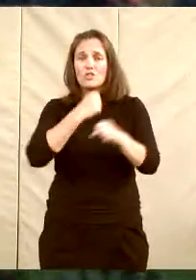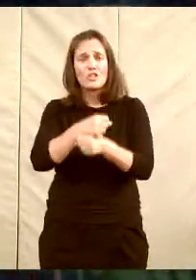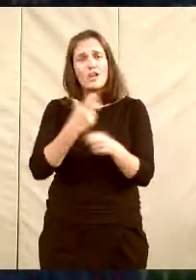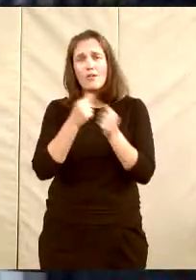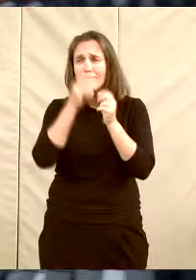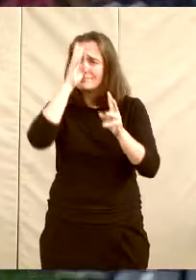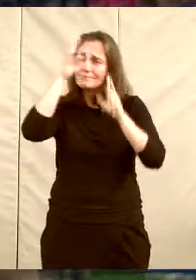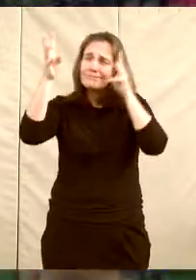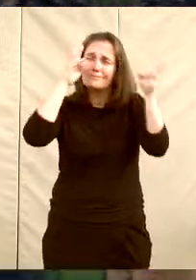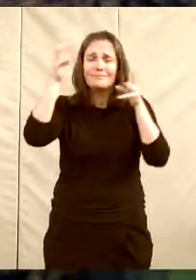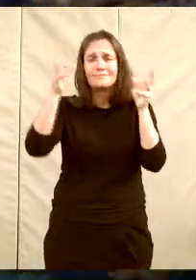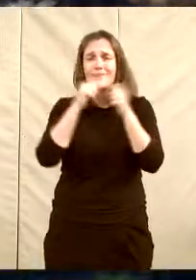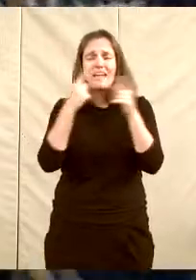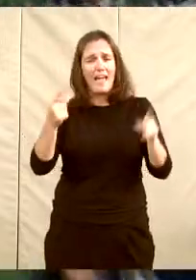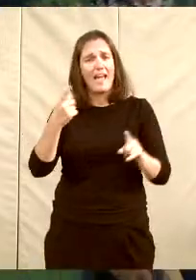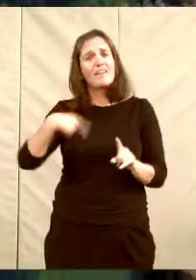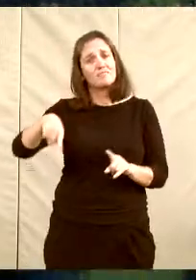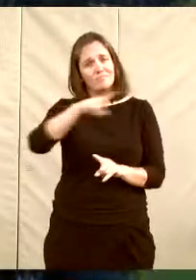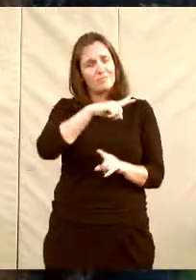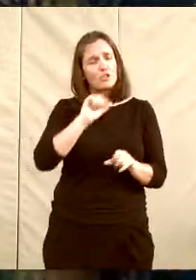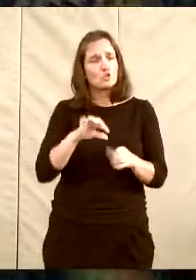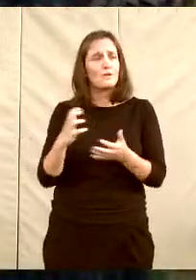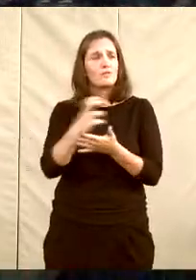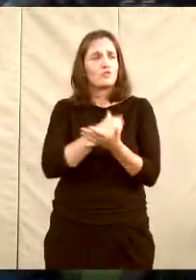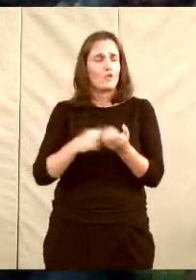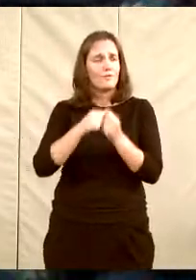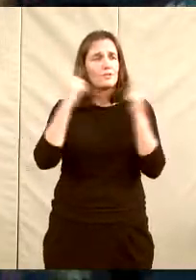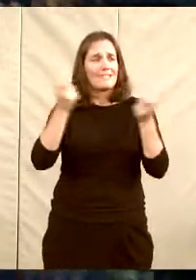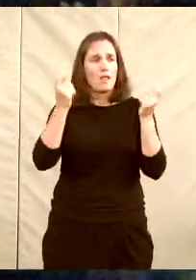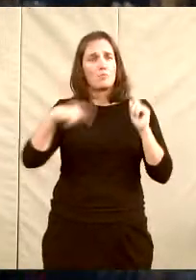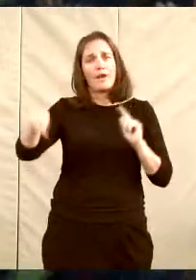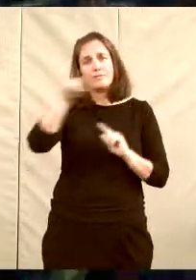and they deserve to be celebrated.